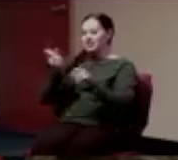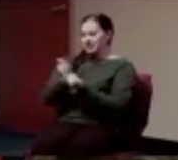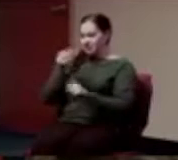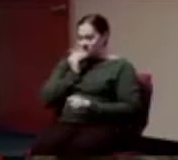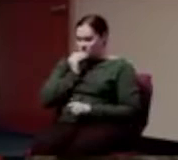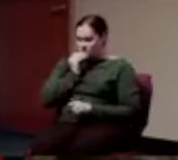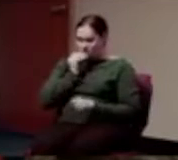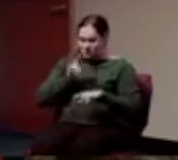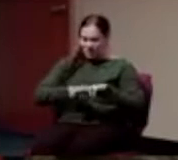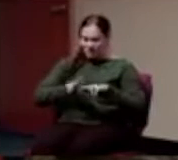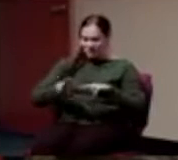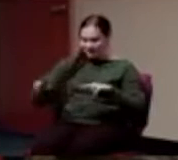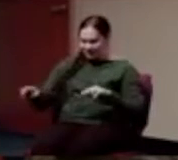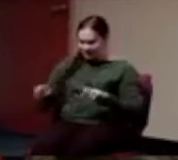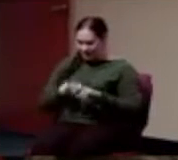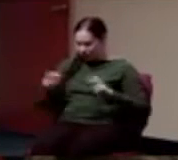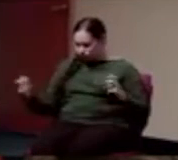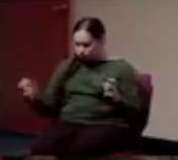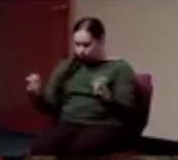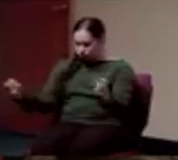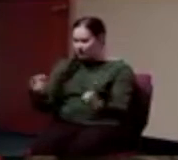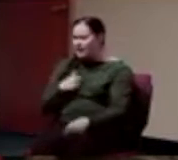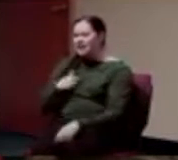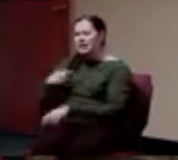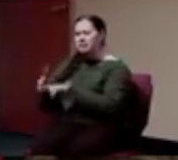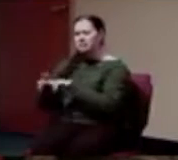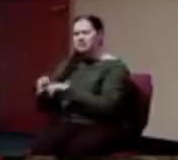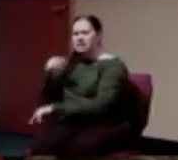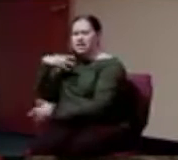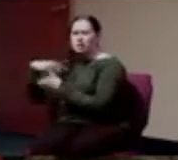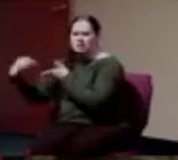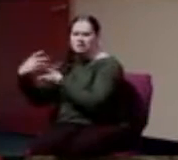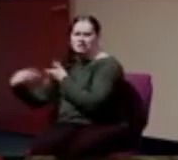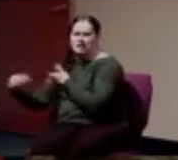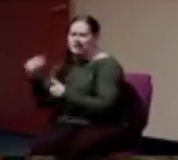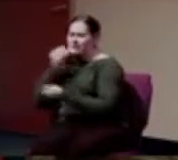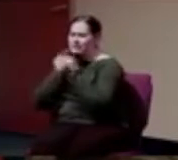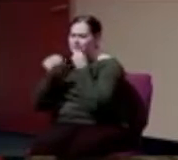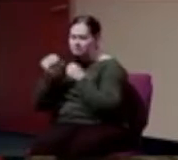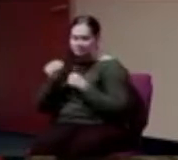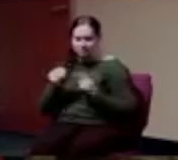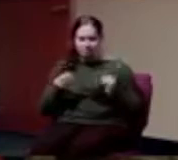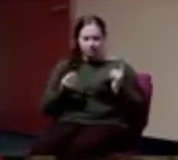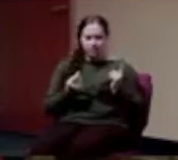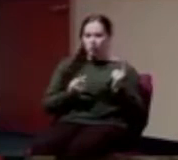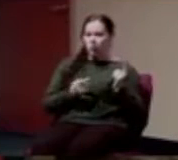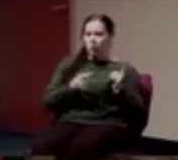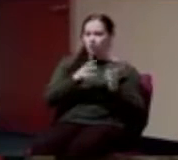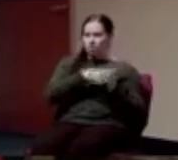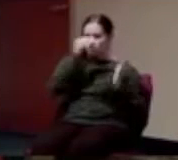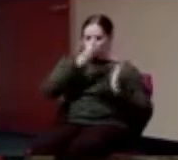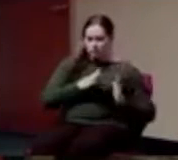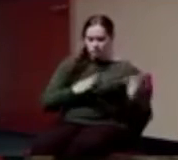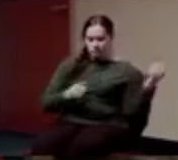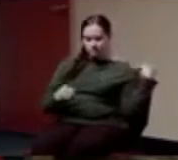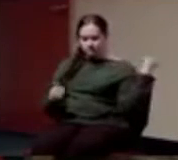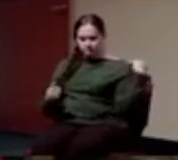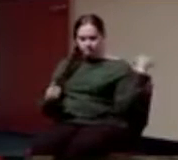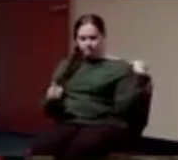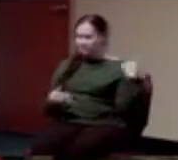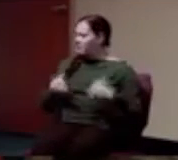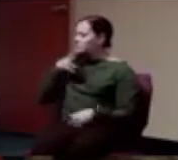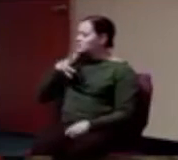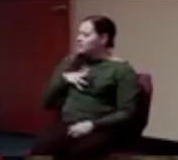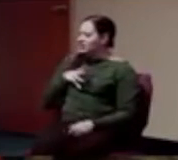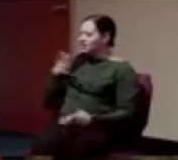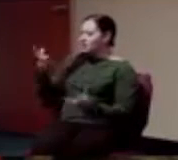down. And I'm sitting outside eating my food, and one of our kids comes and taps me on the shoulder and was just like, hey, this lady really wants to talk to you. And I was